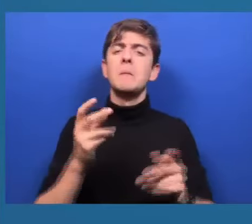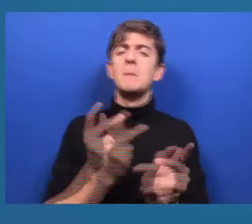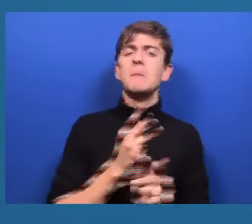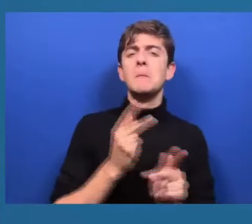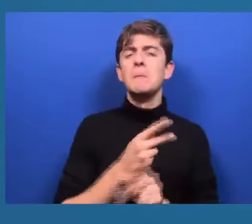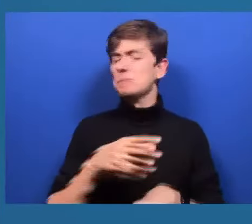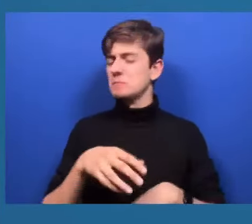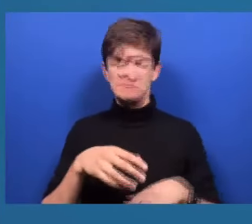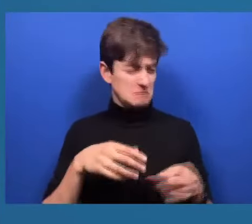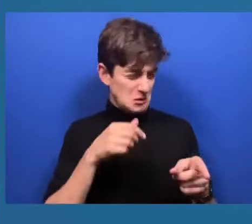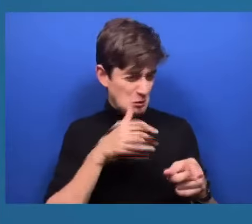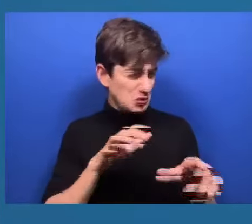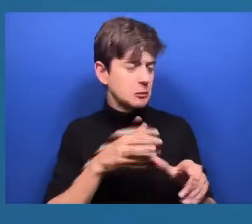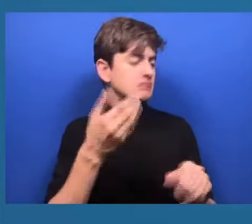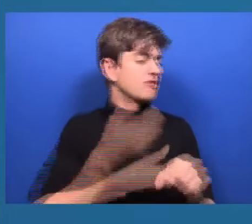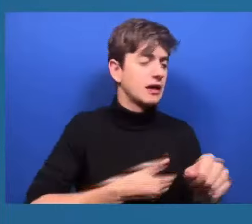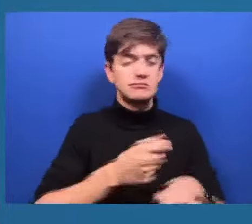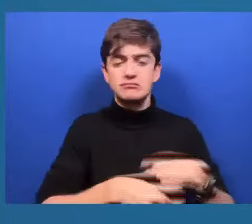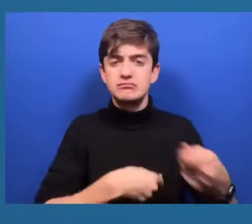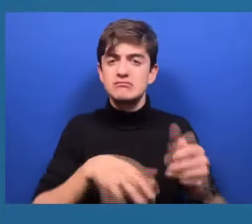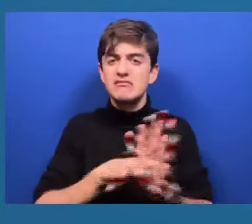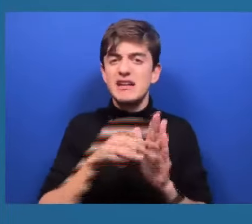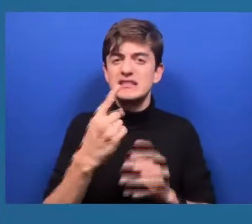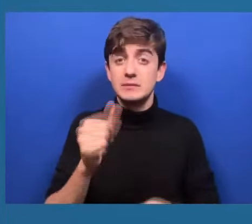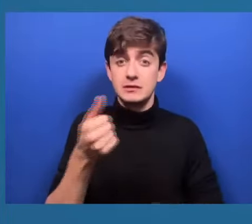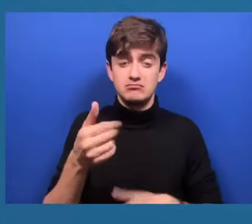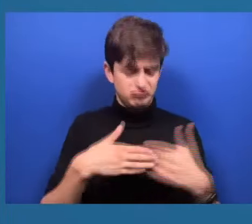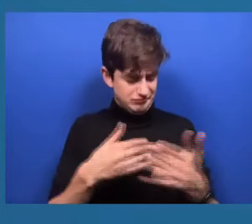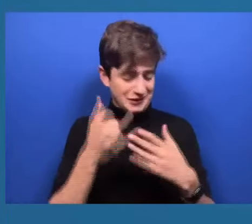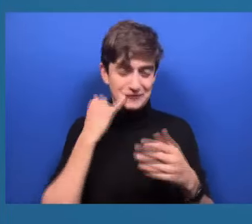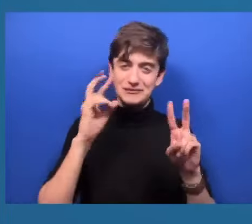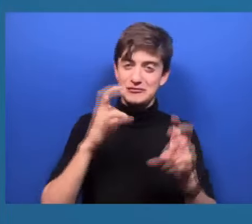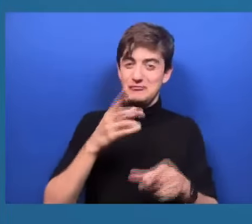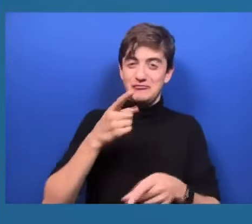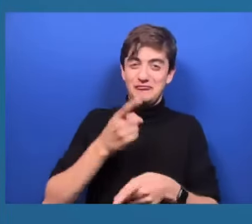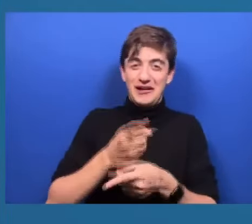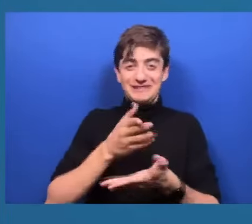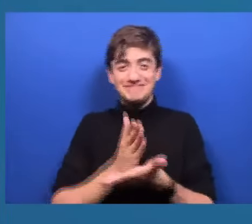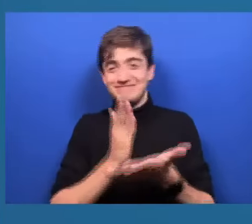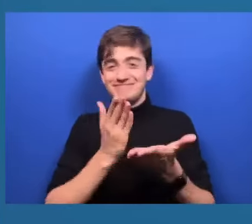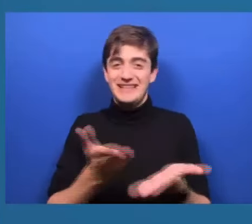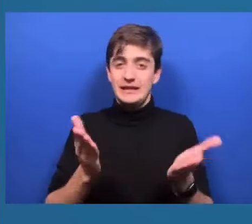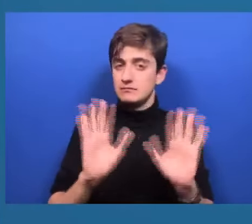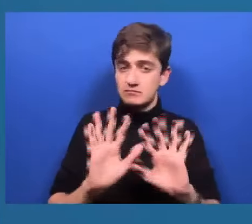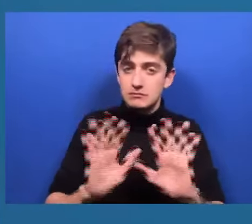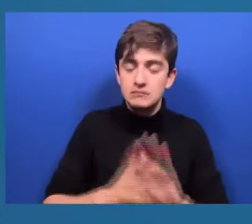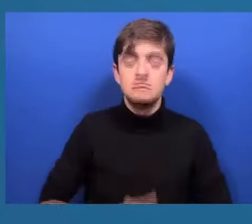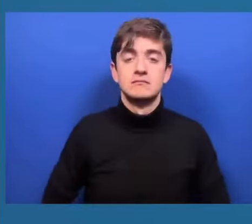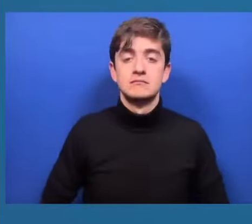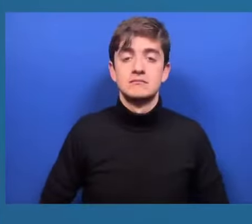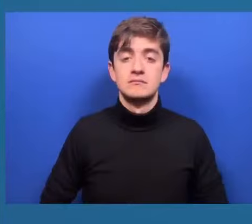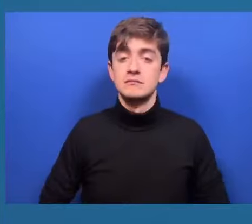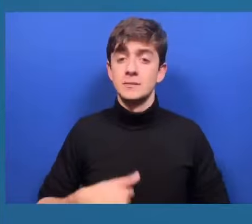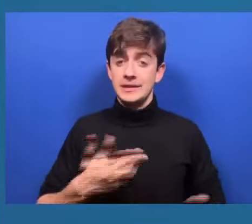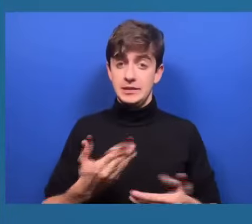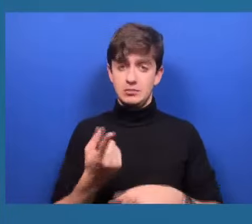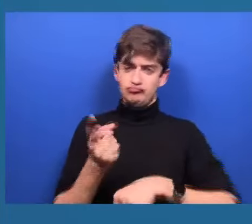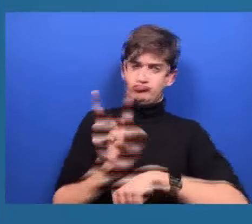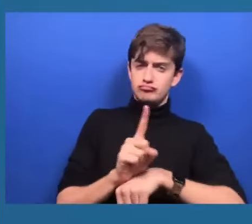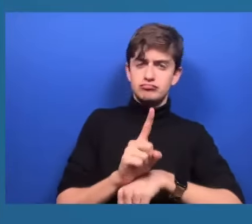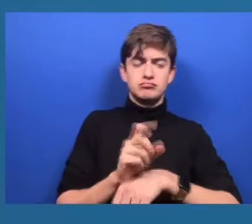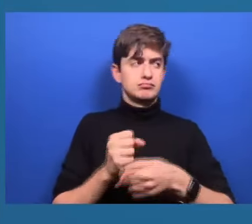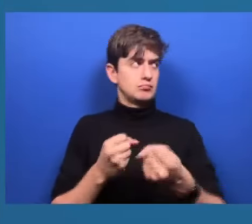that, irrespective of whether it is the right thing to do. So I came tonight to stand with everyone here at the behest of the